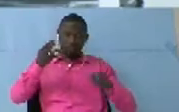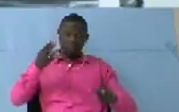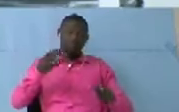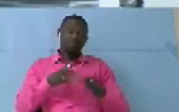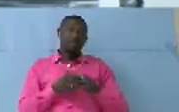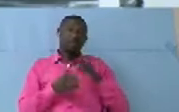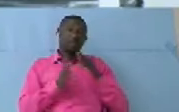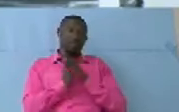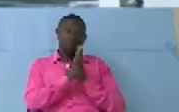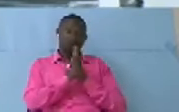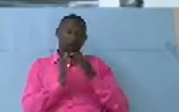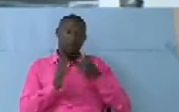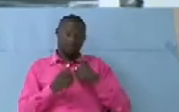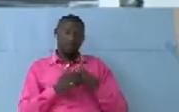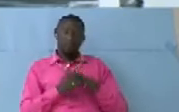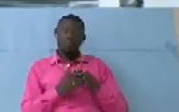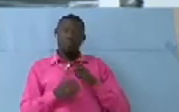I